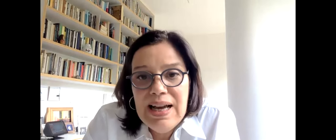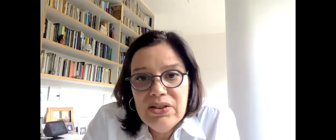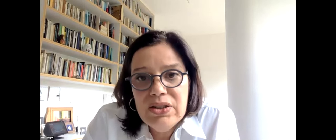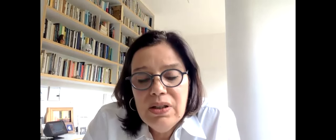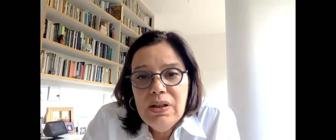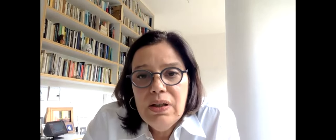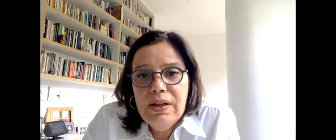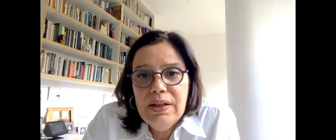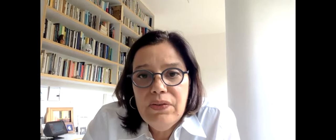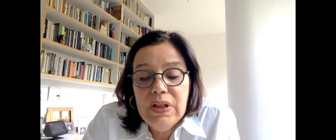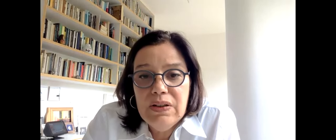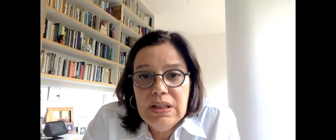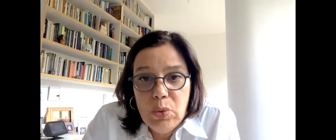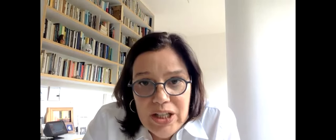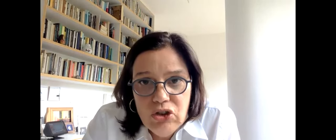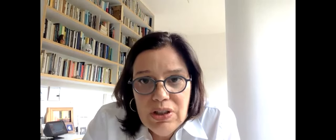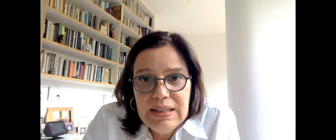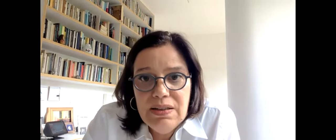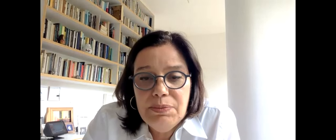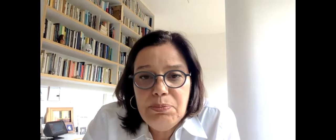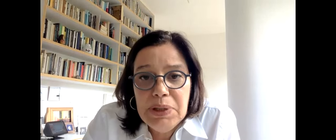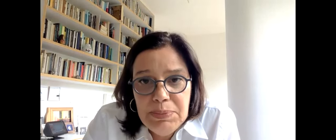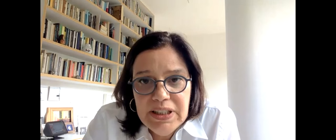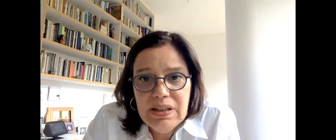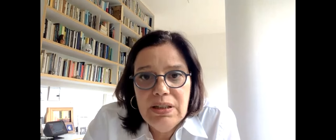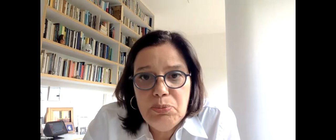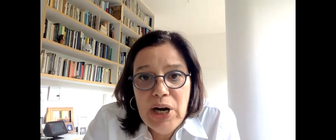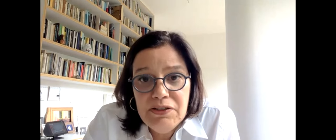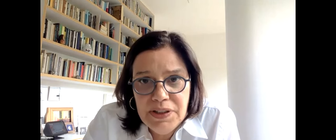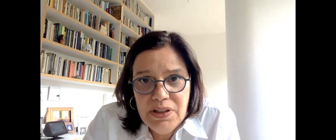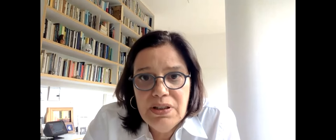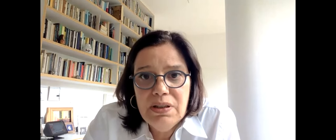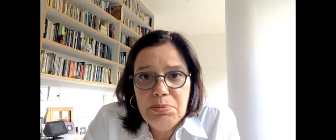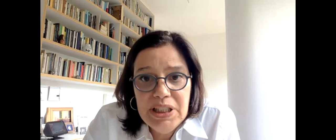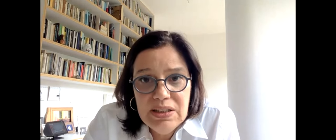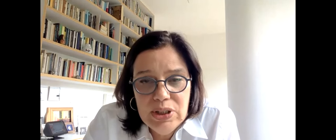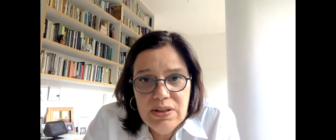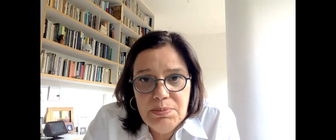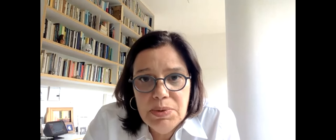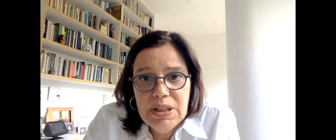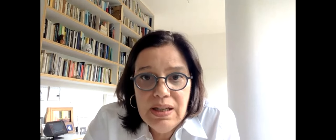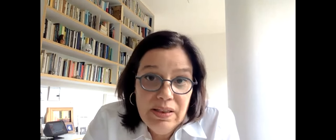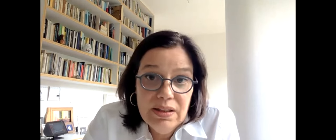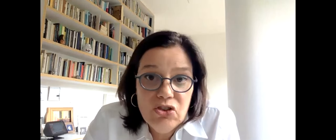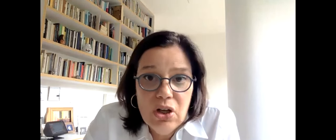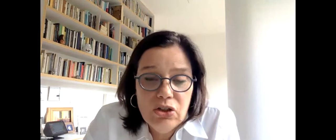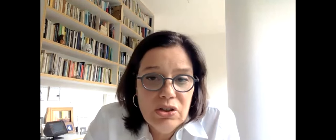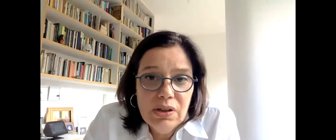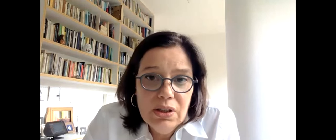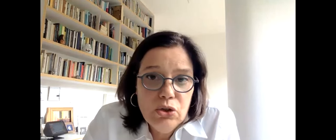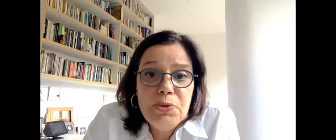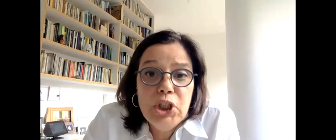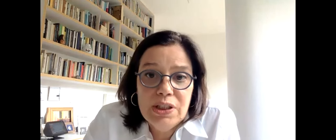to highlight the question that the public and private binarism, I think, is